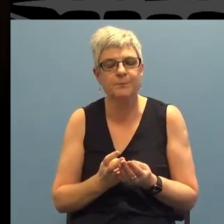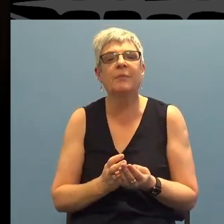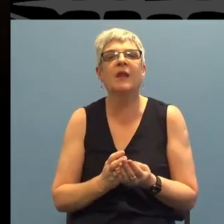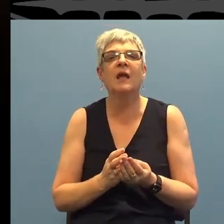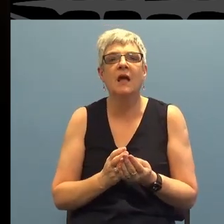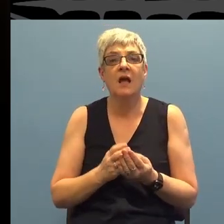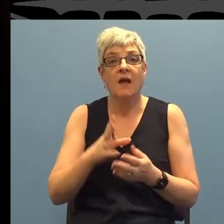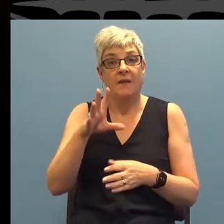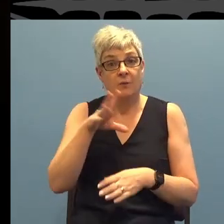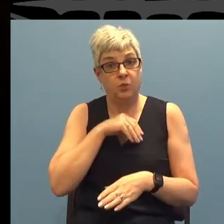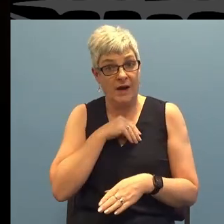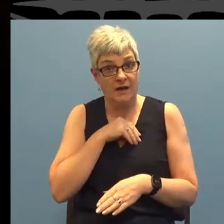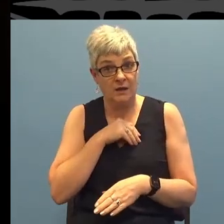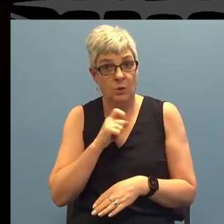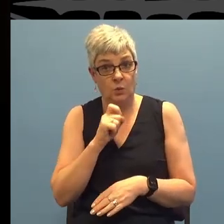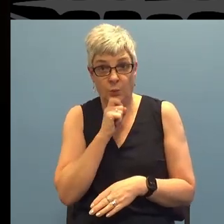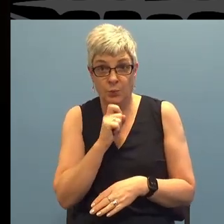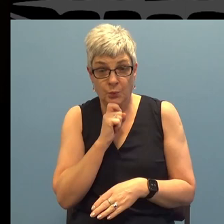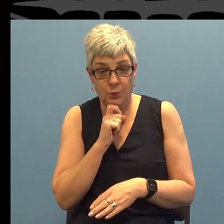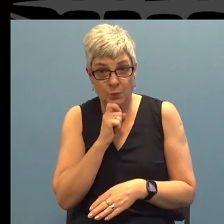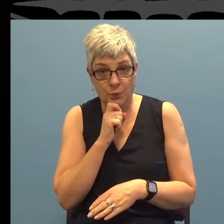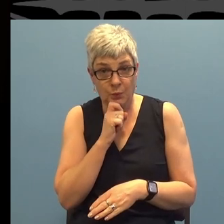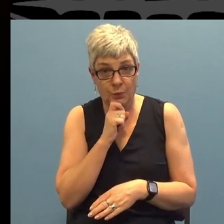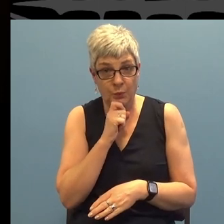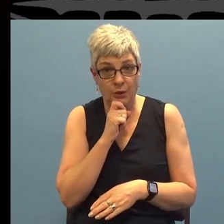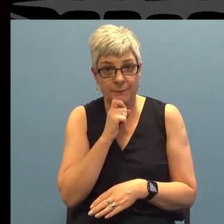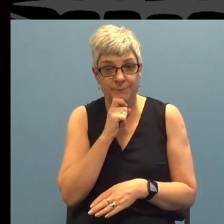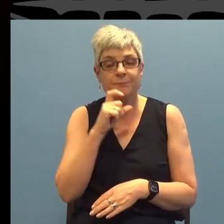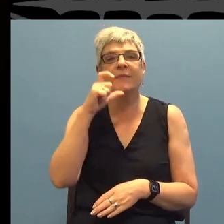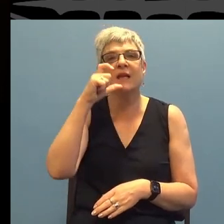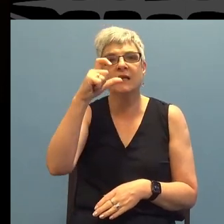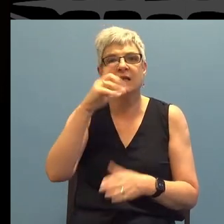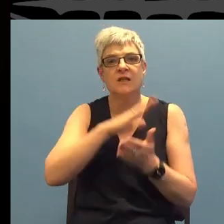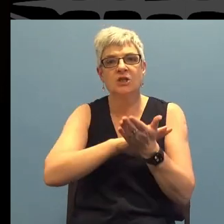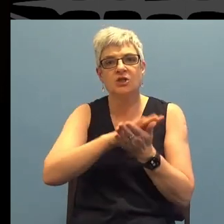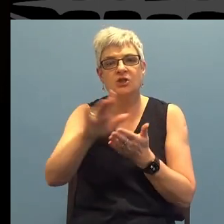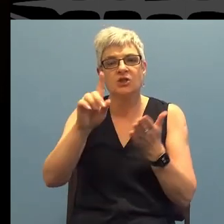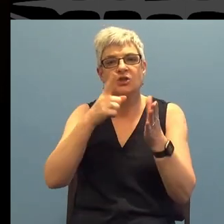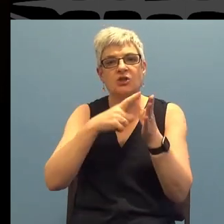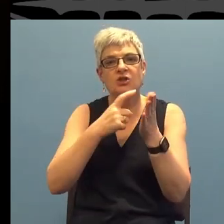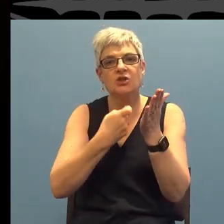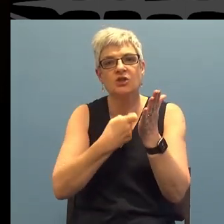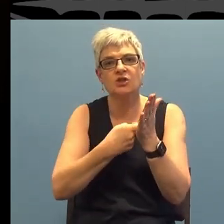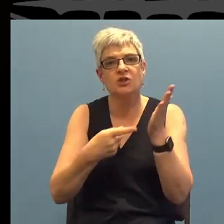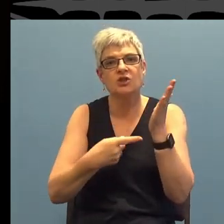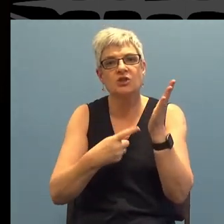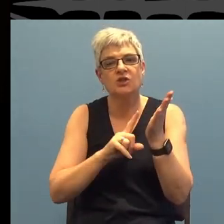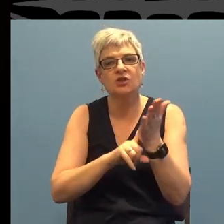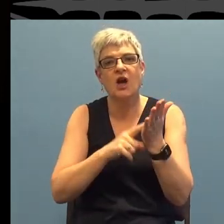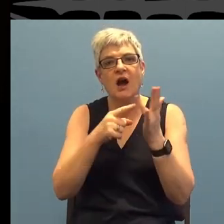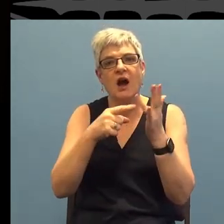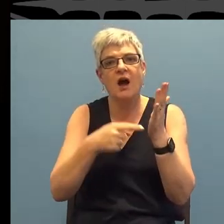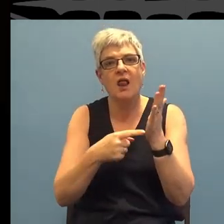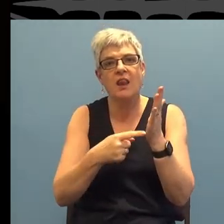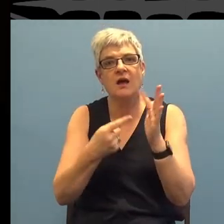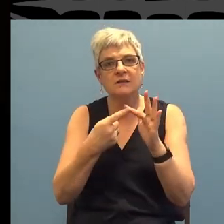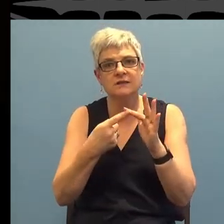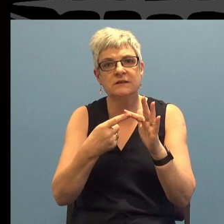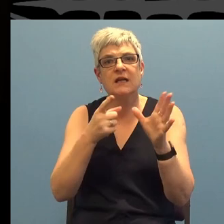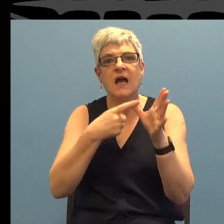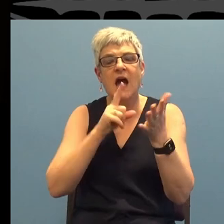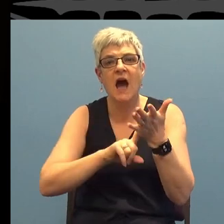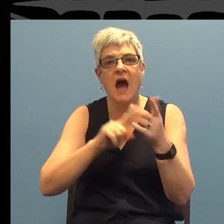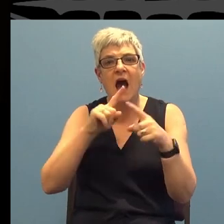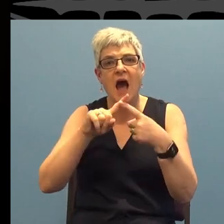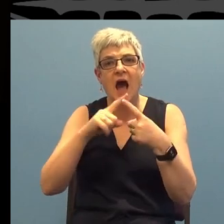And we made a draw earlier on, and the first prize is for